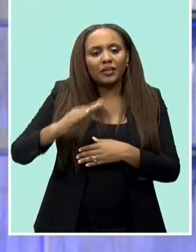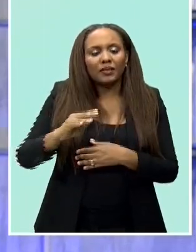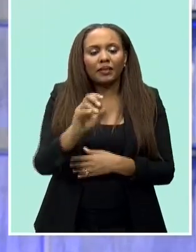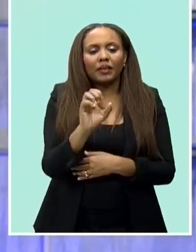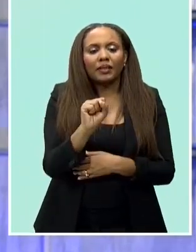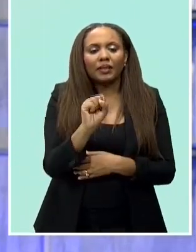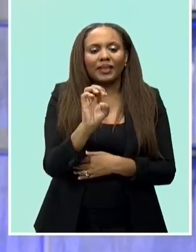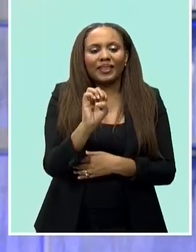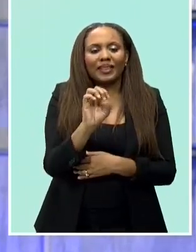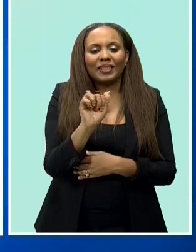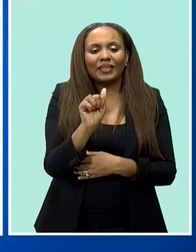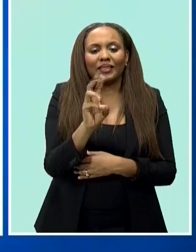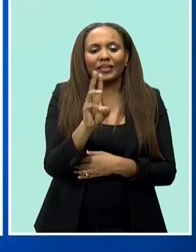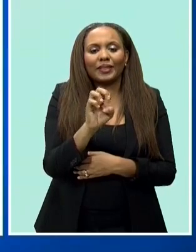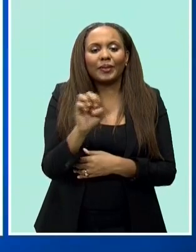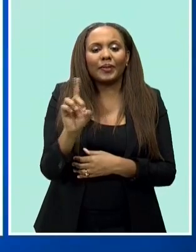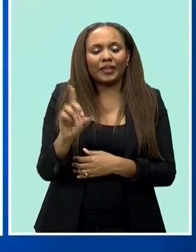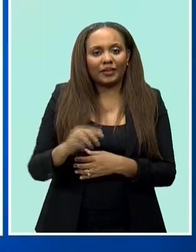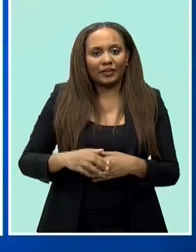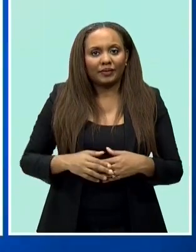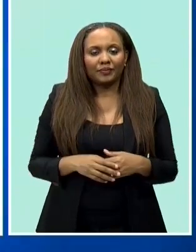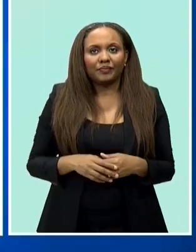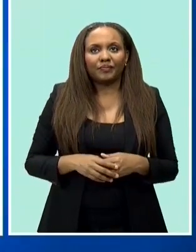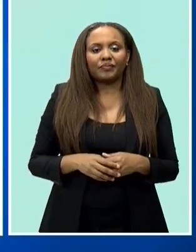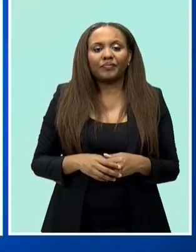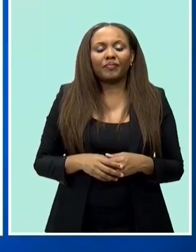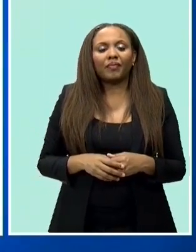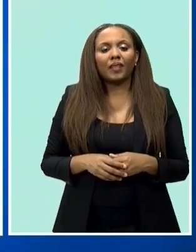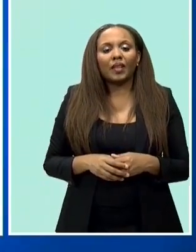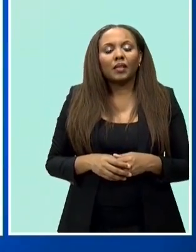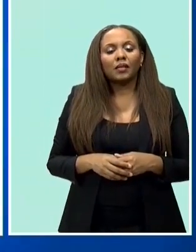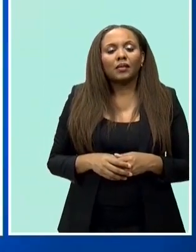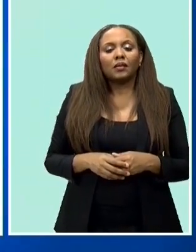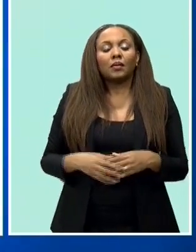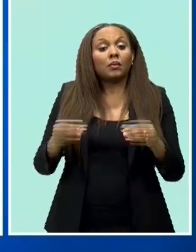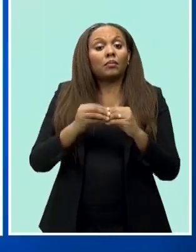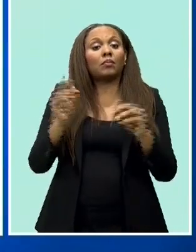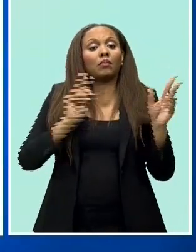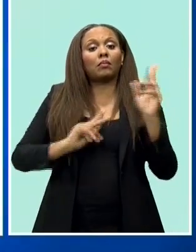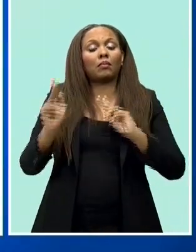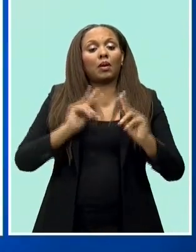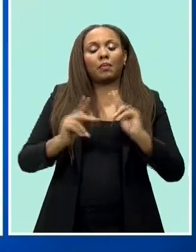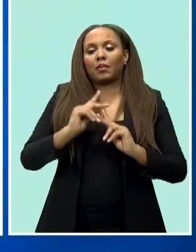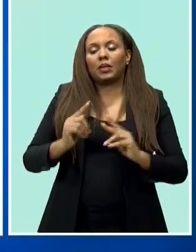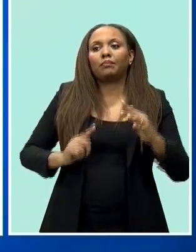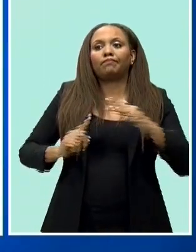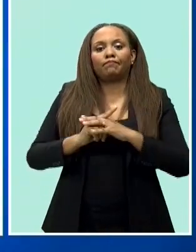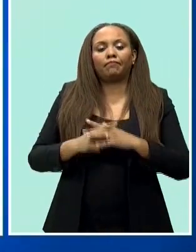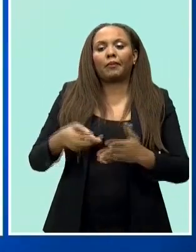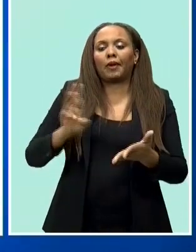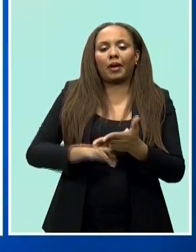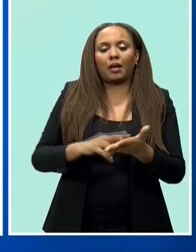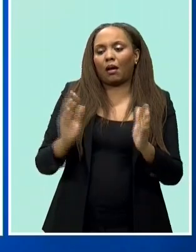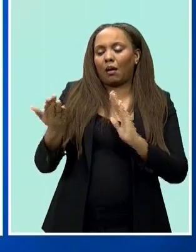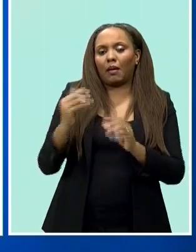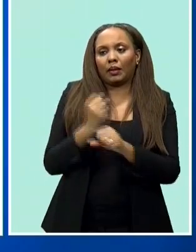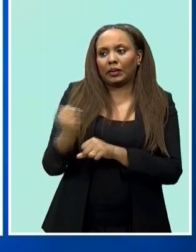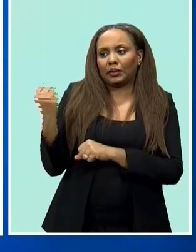27 report. Public Works instructor Eric Green says more people have turned out to register compared to last